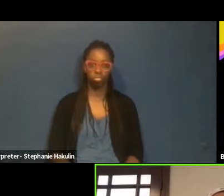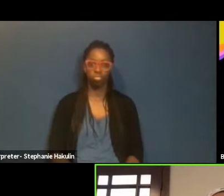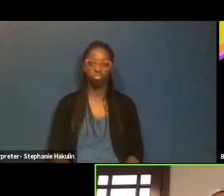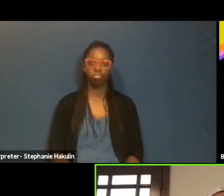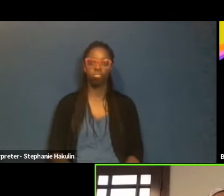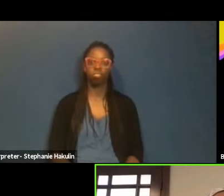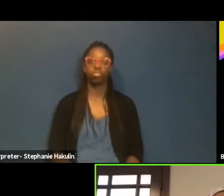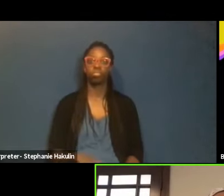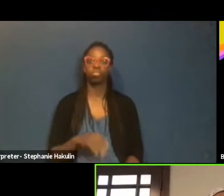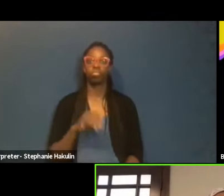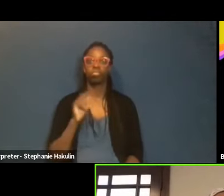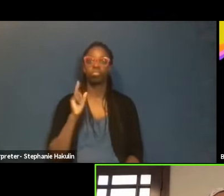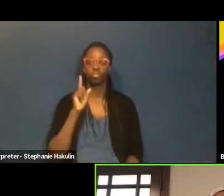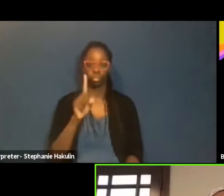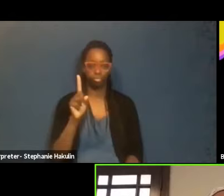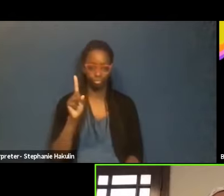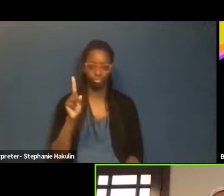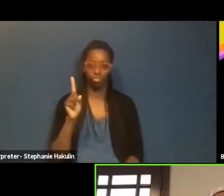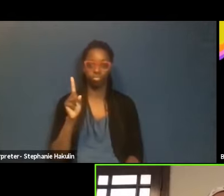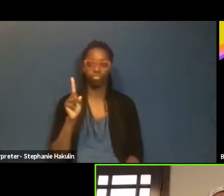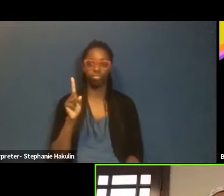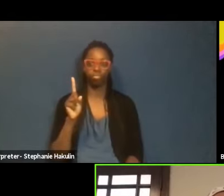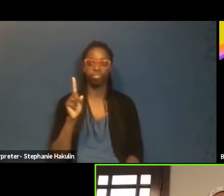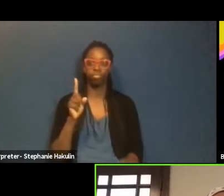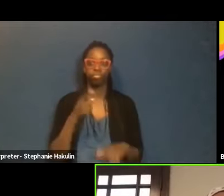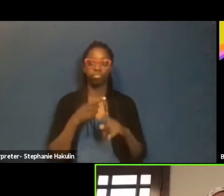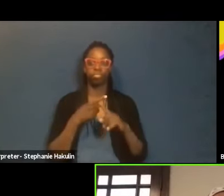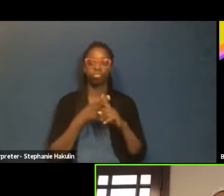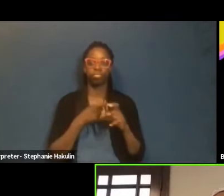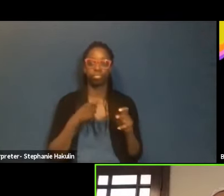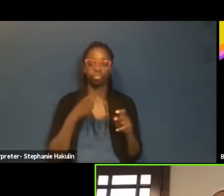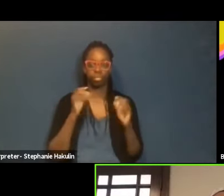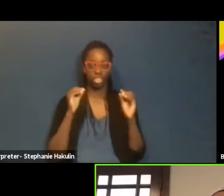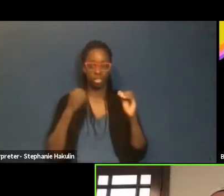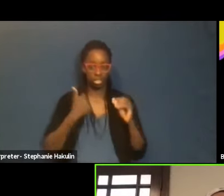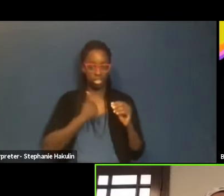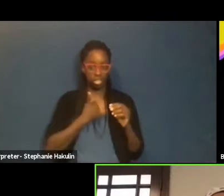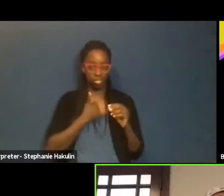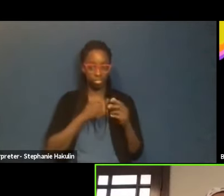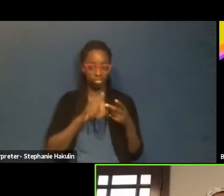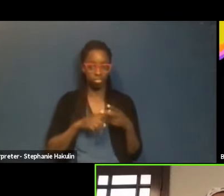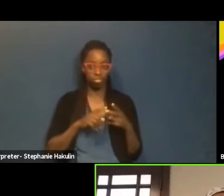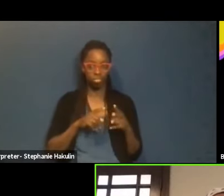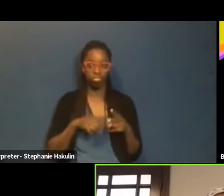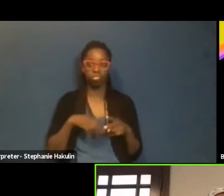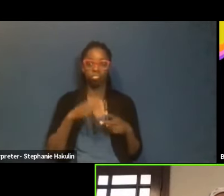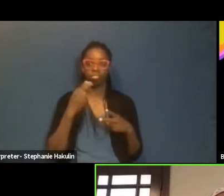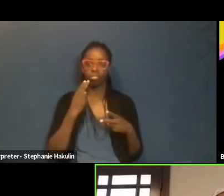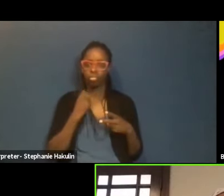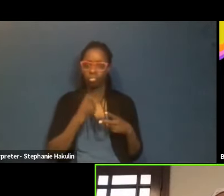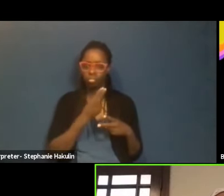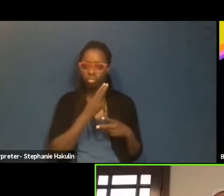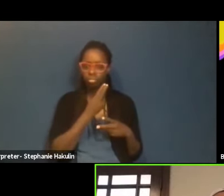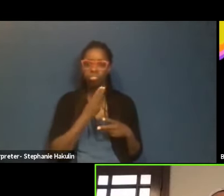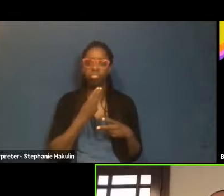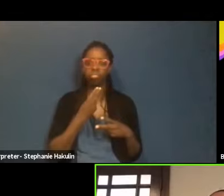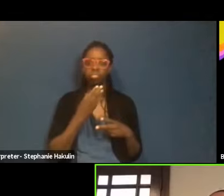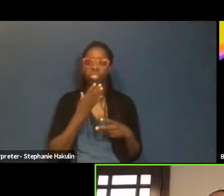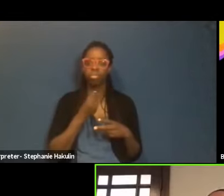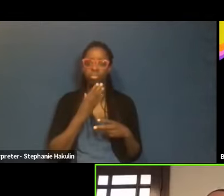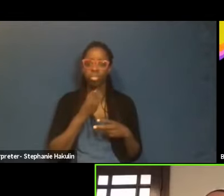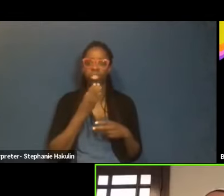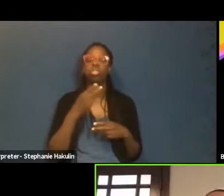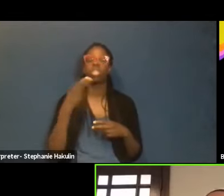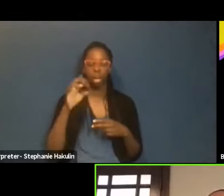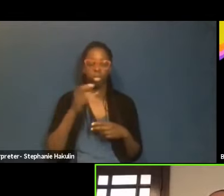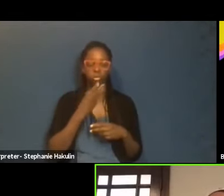One, I've begun to teach myself Hebrew. There are 5 letters I know. I clatter them in my soft palate